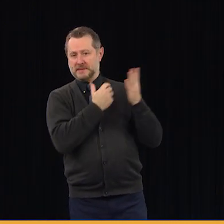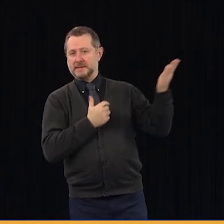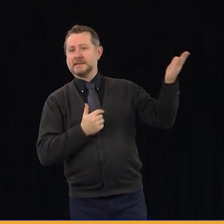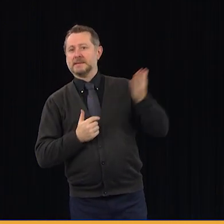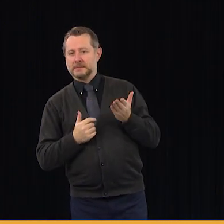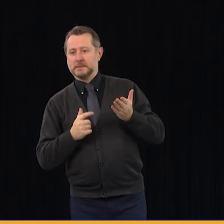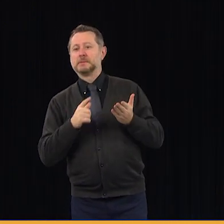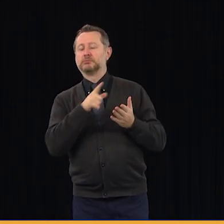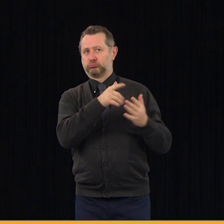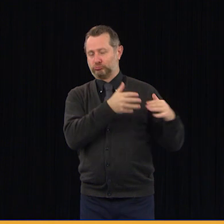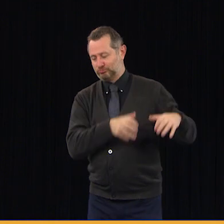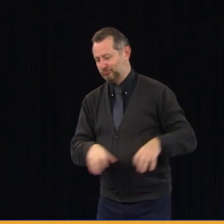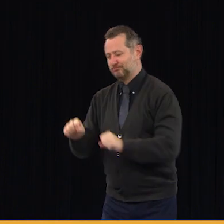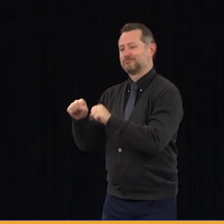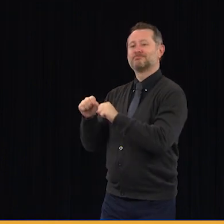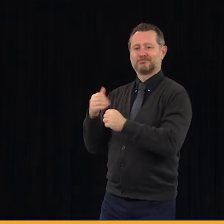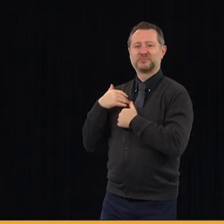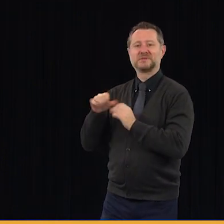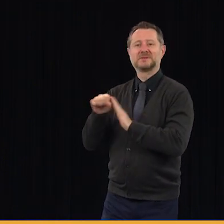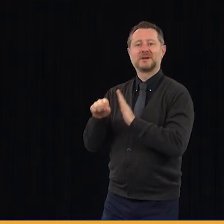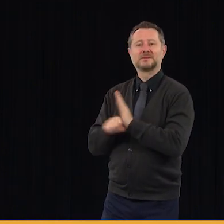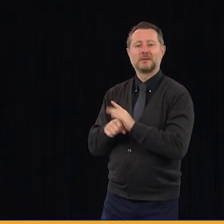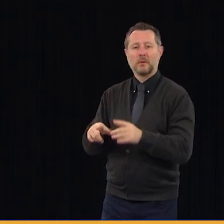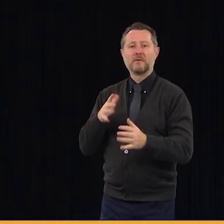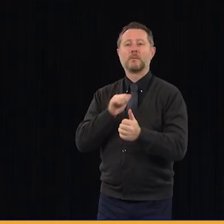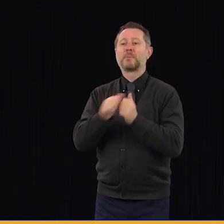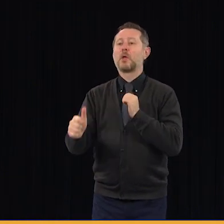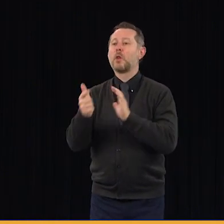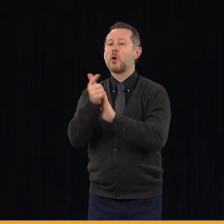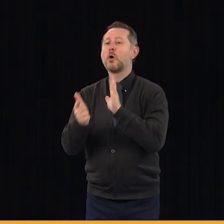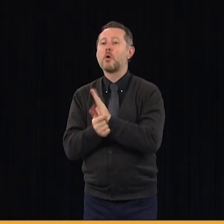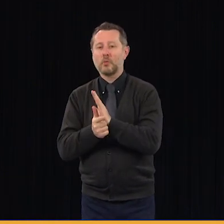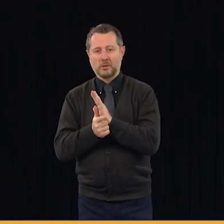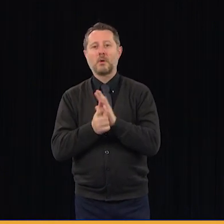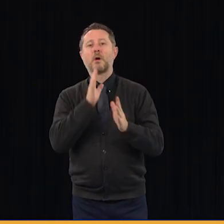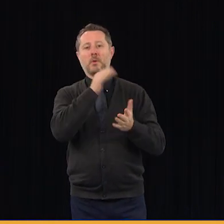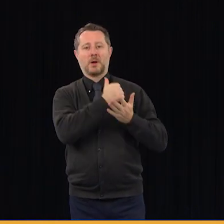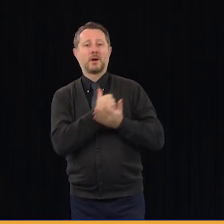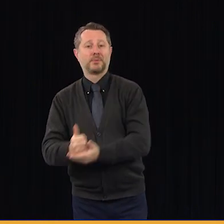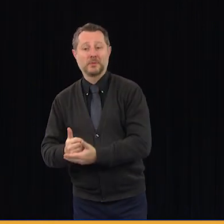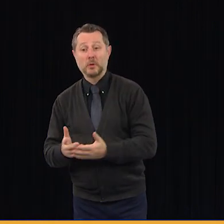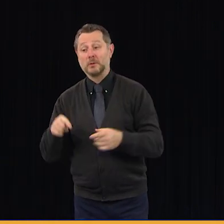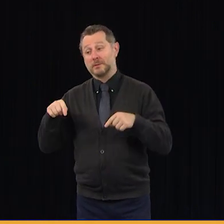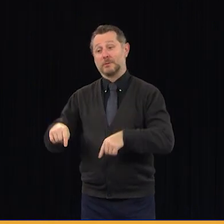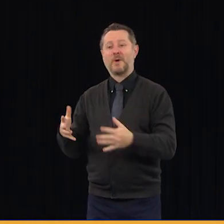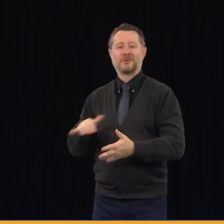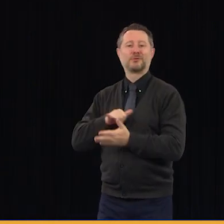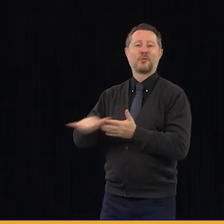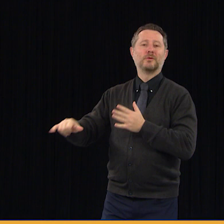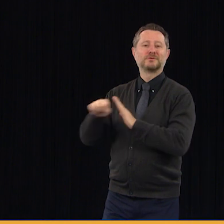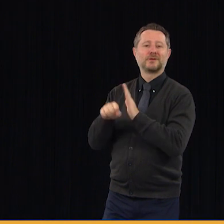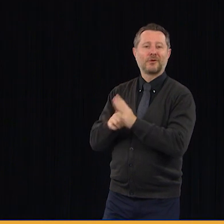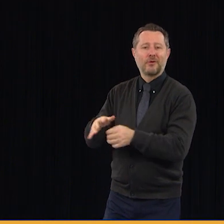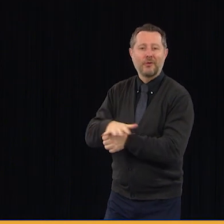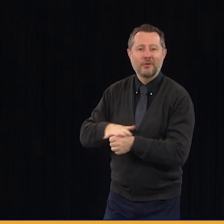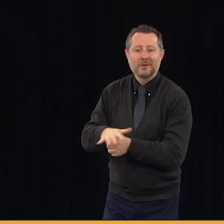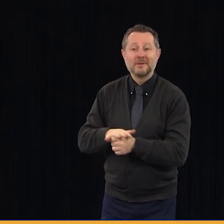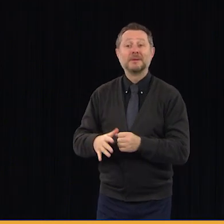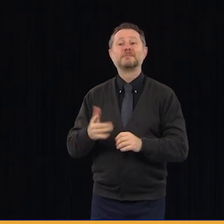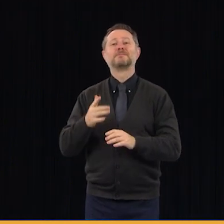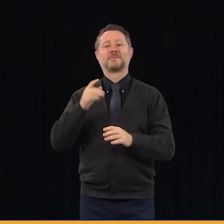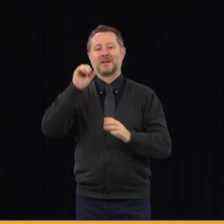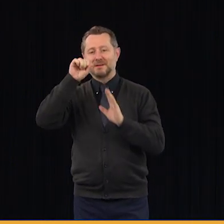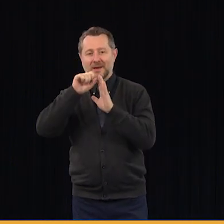pass legislation that helps. We have to stabilize state and local governments across this country. New York